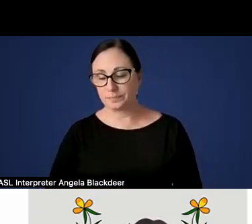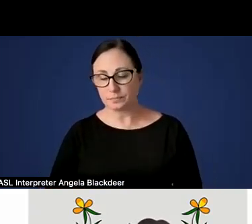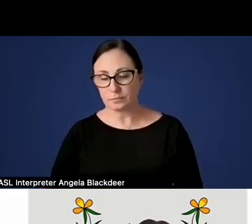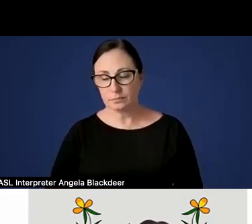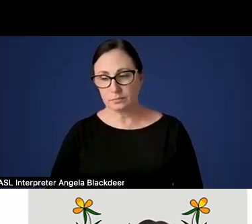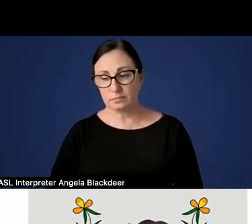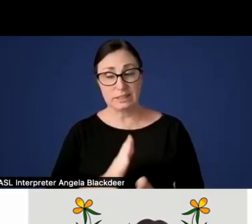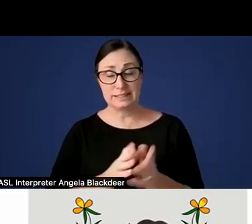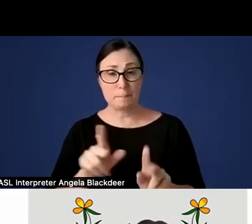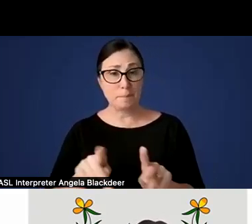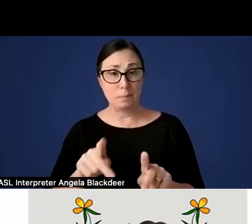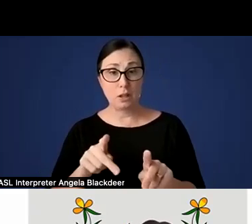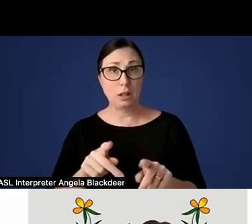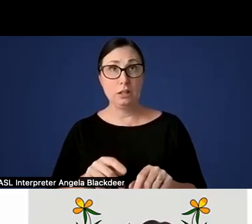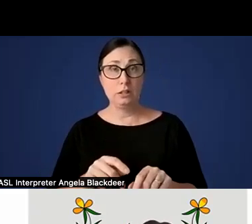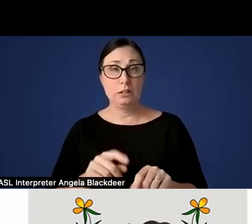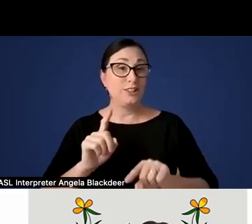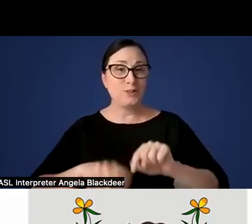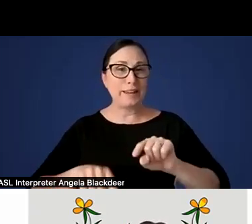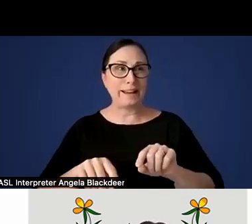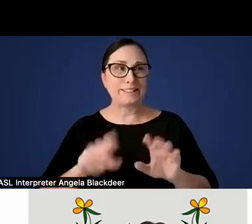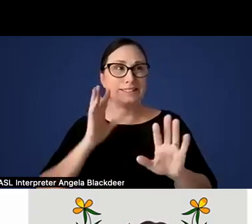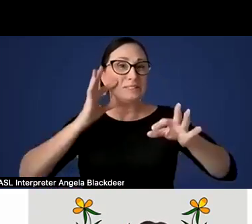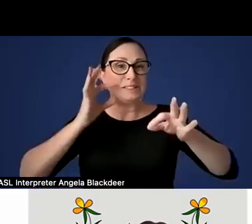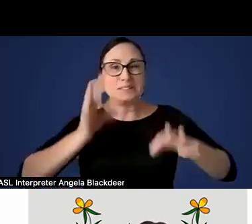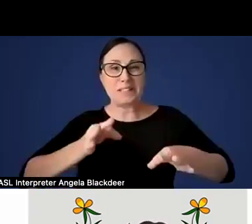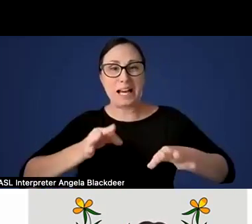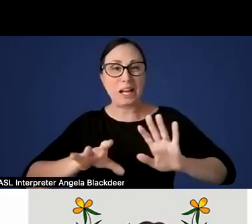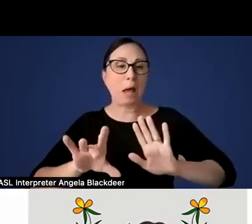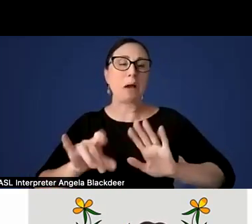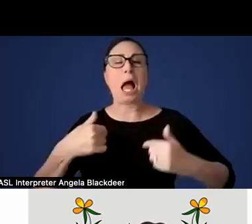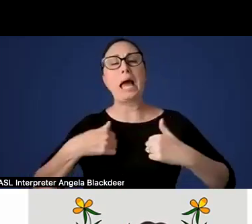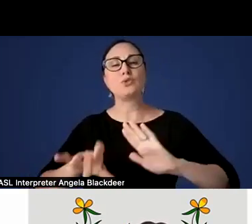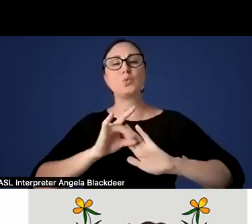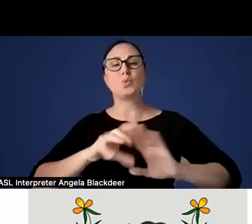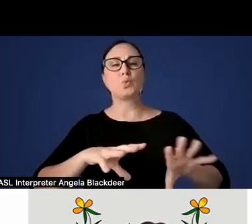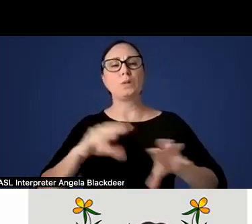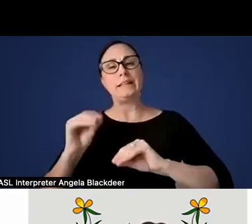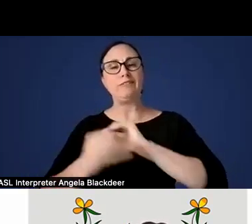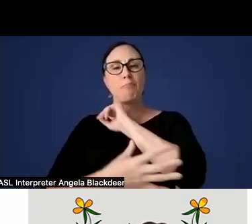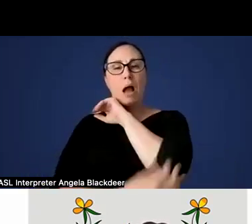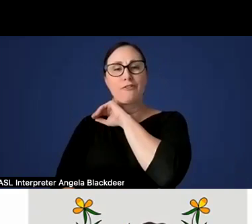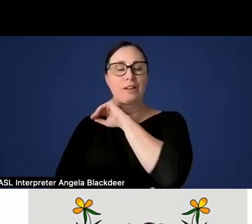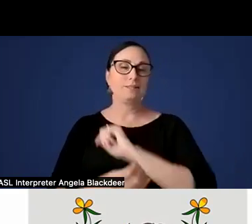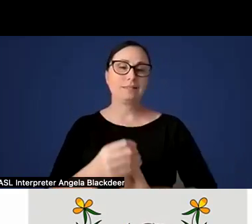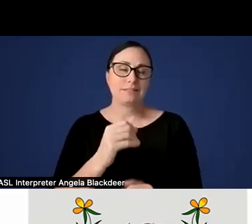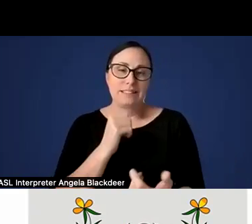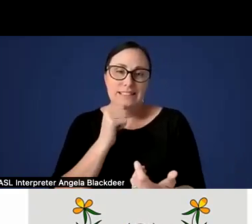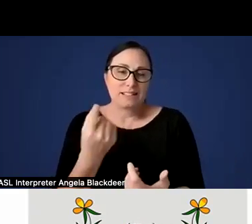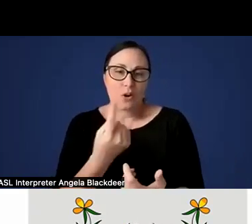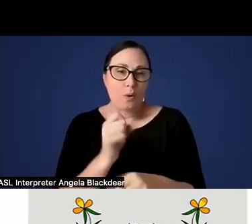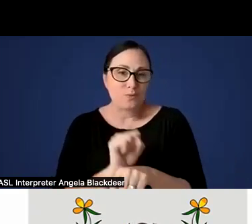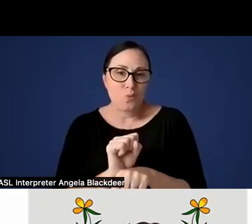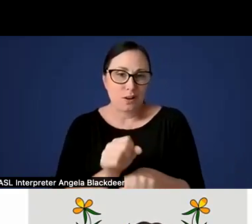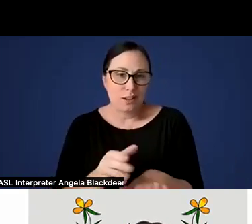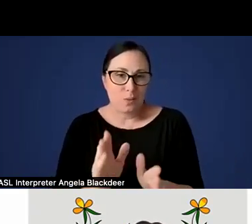to leave poverty, for example. So that's something that people are living with, and that